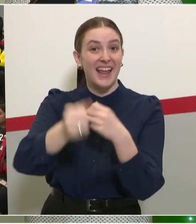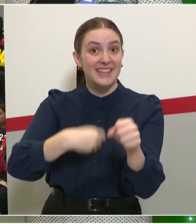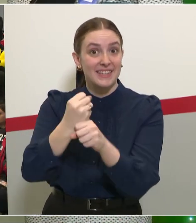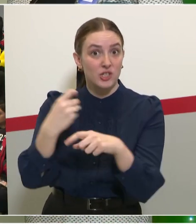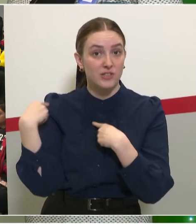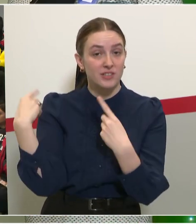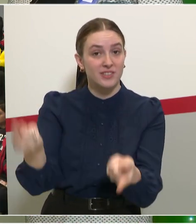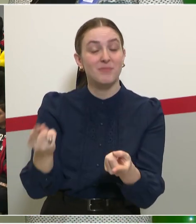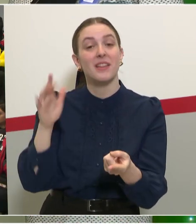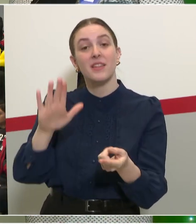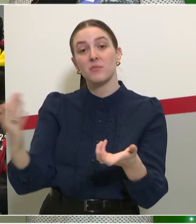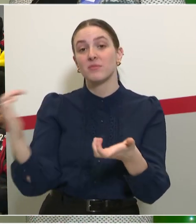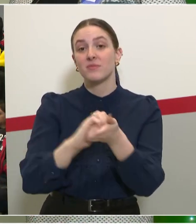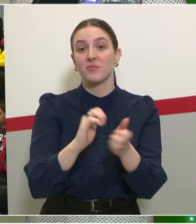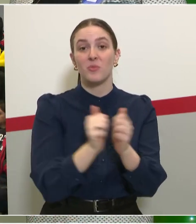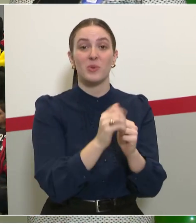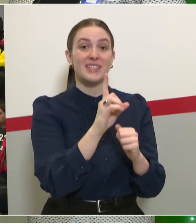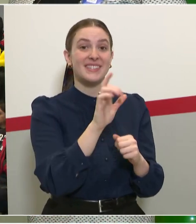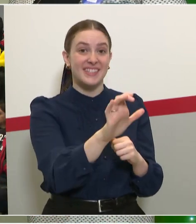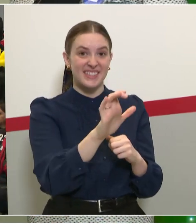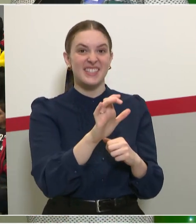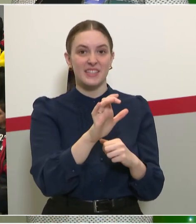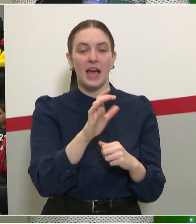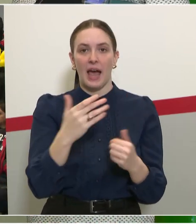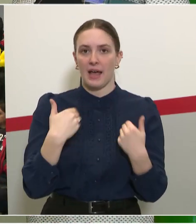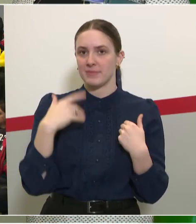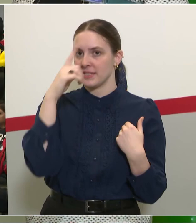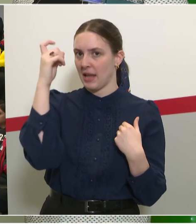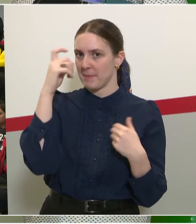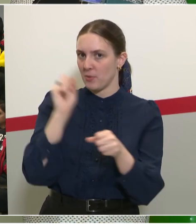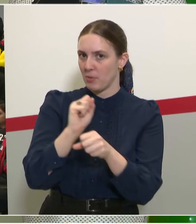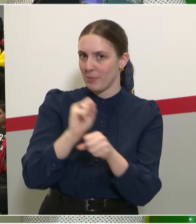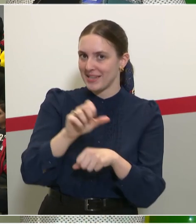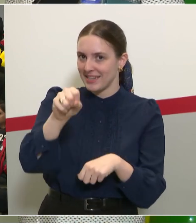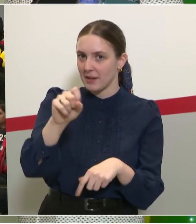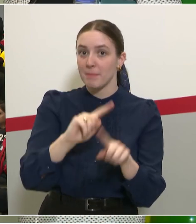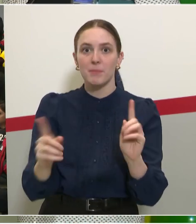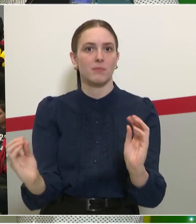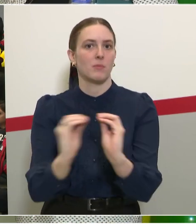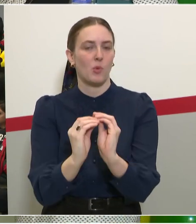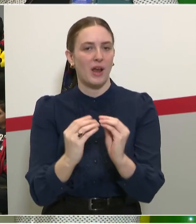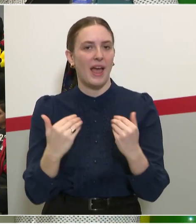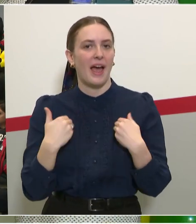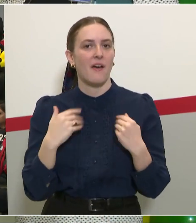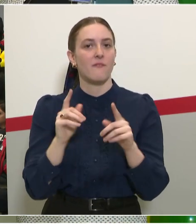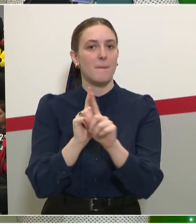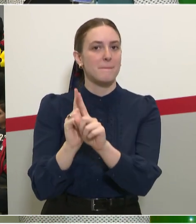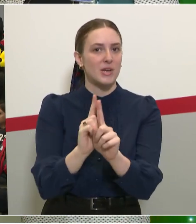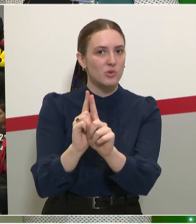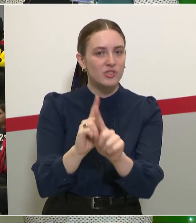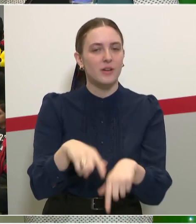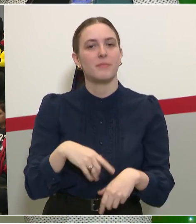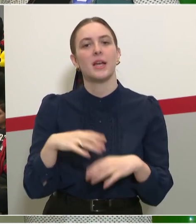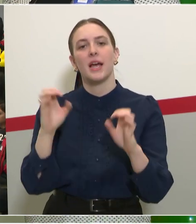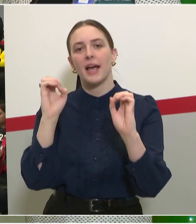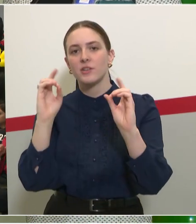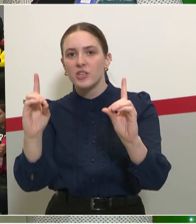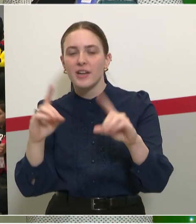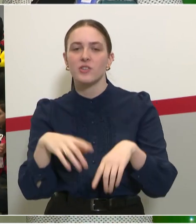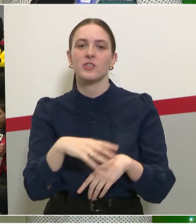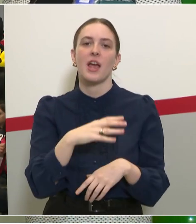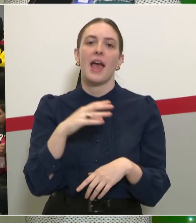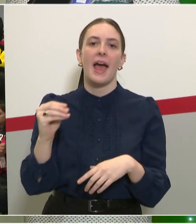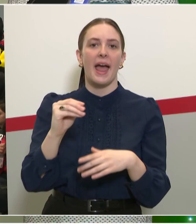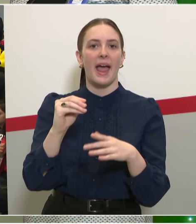the district extends beyond summer employment. It is a commitment to mentorship, education, and